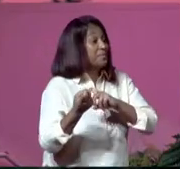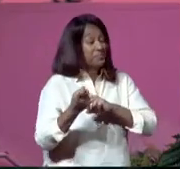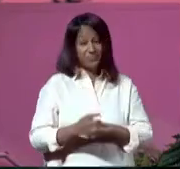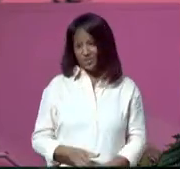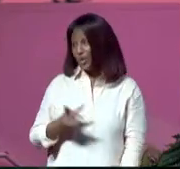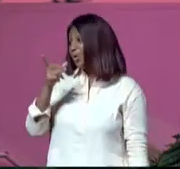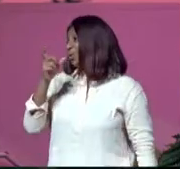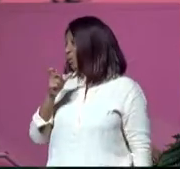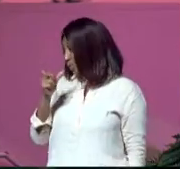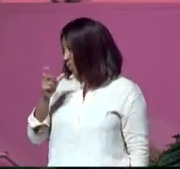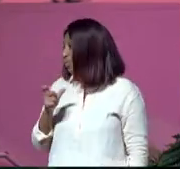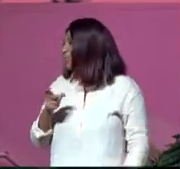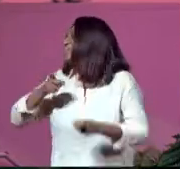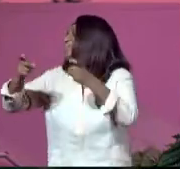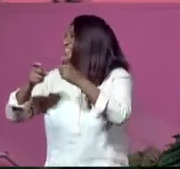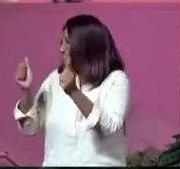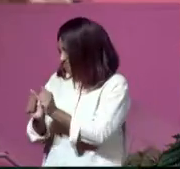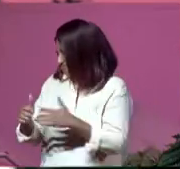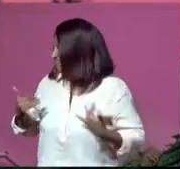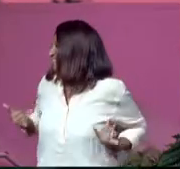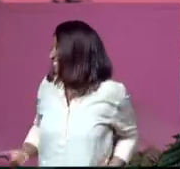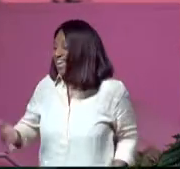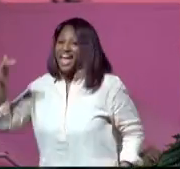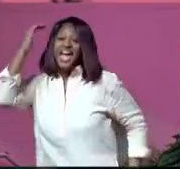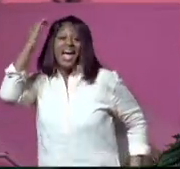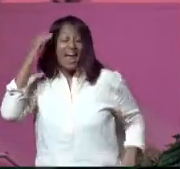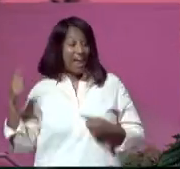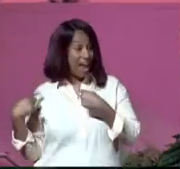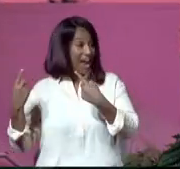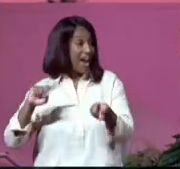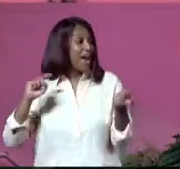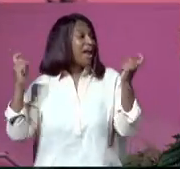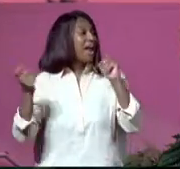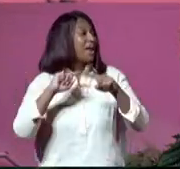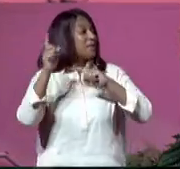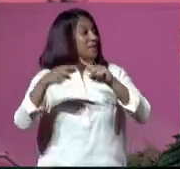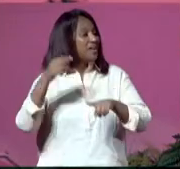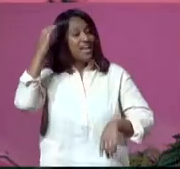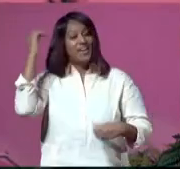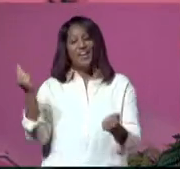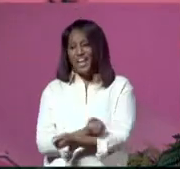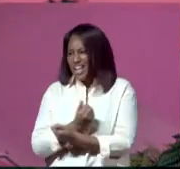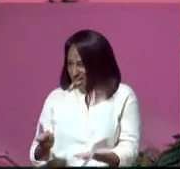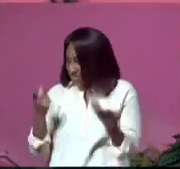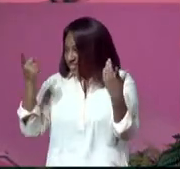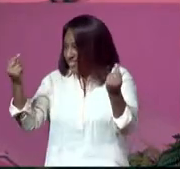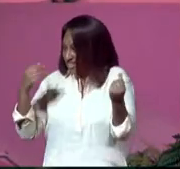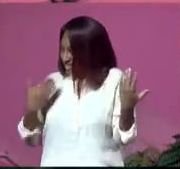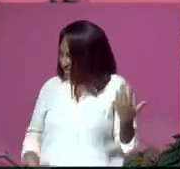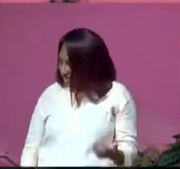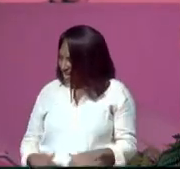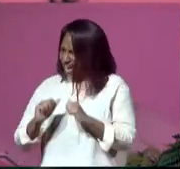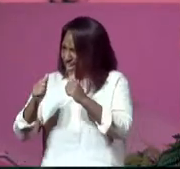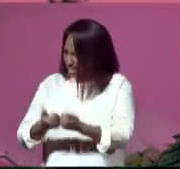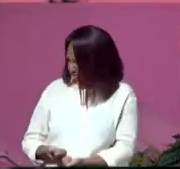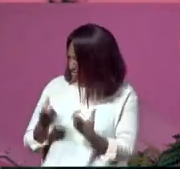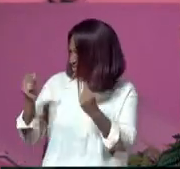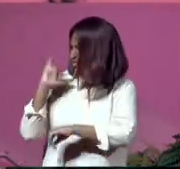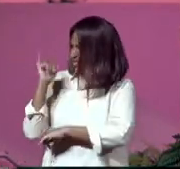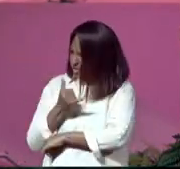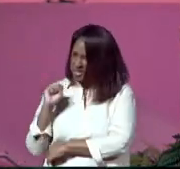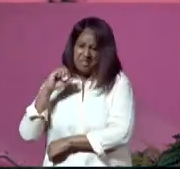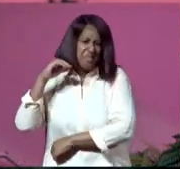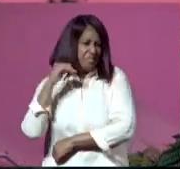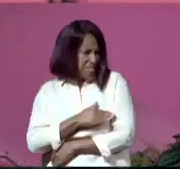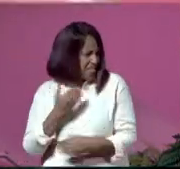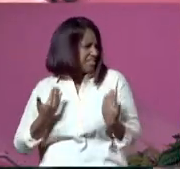in who I can face now. I know I've been changed when I know everything you did to me, how you dogged me, how you lied